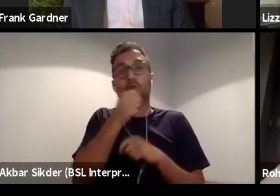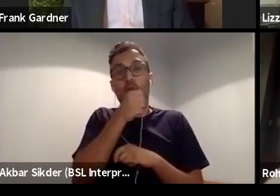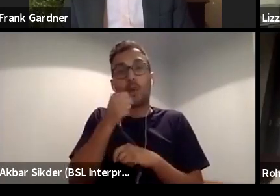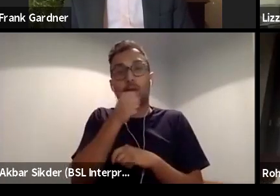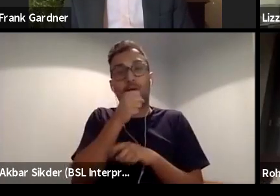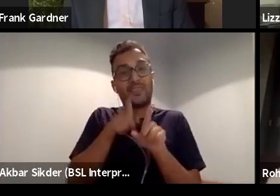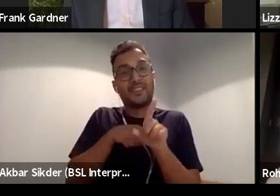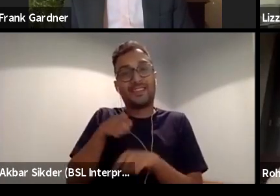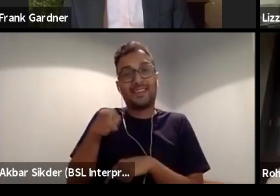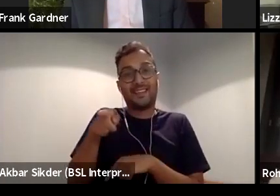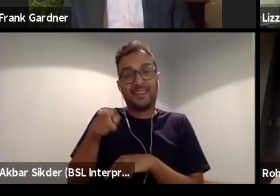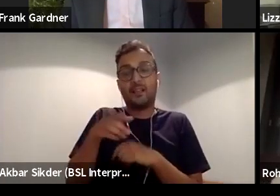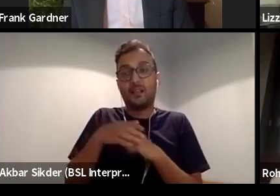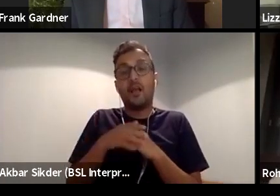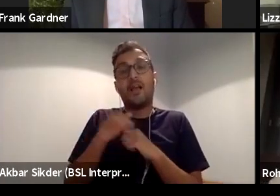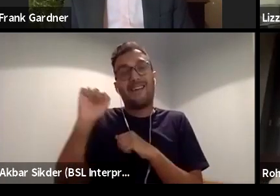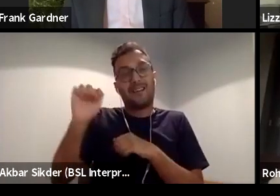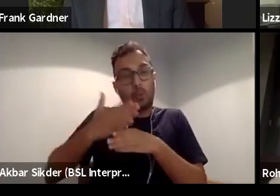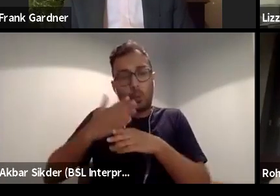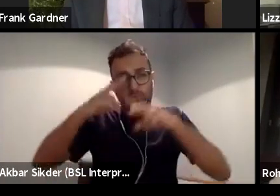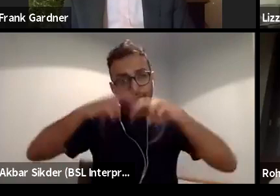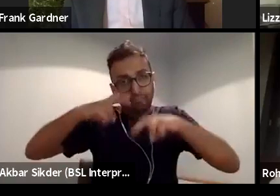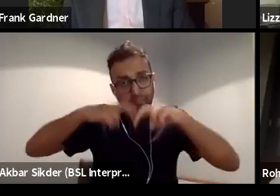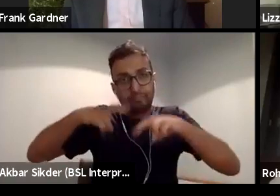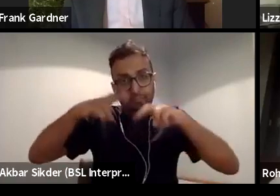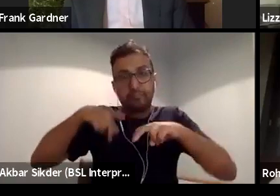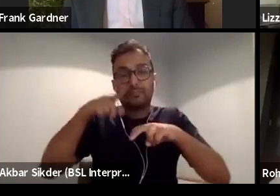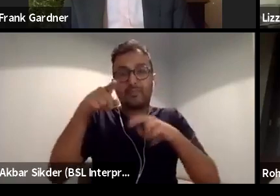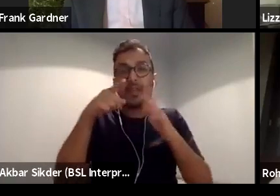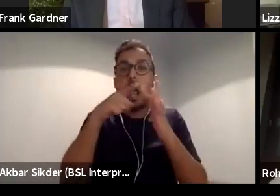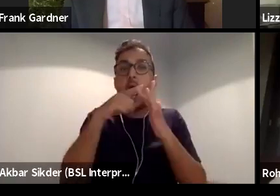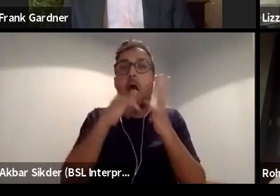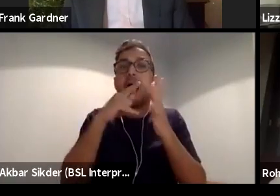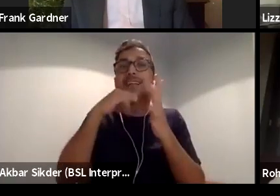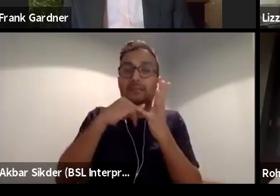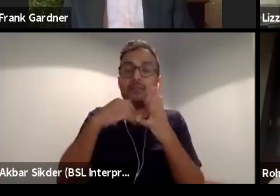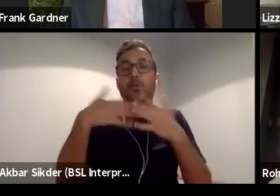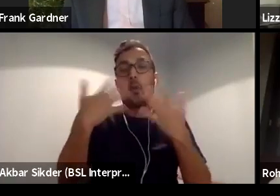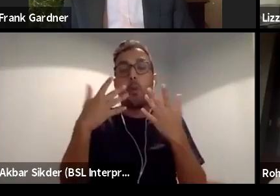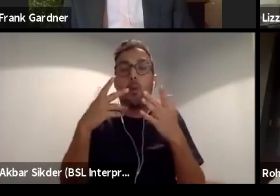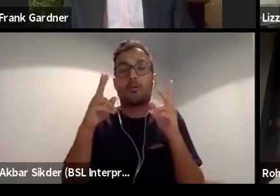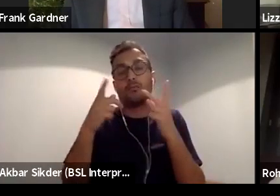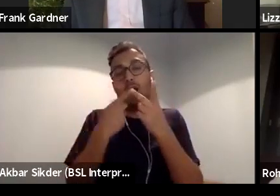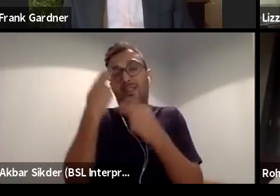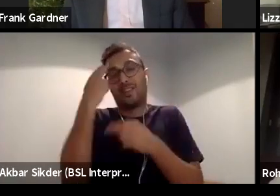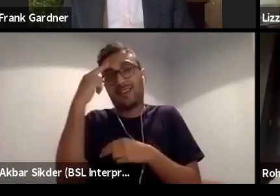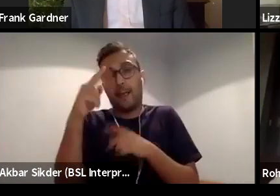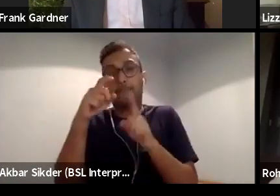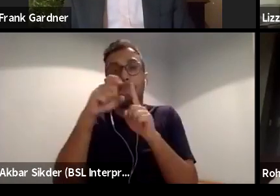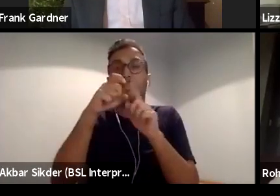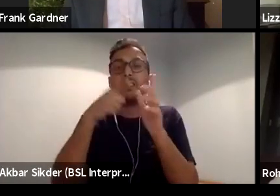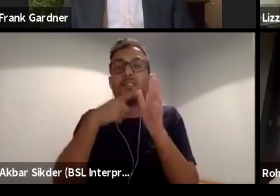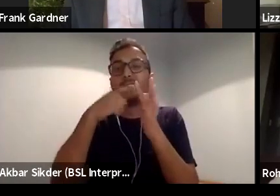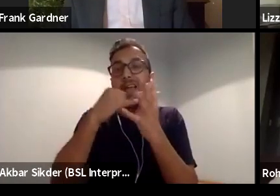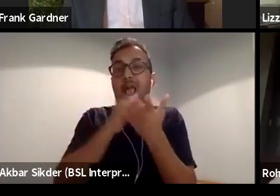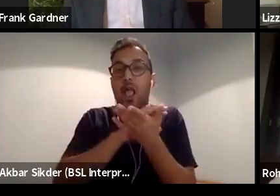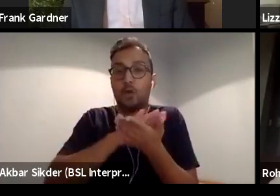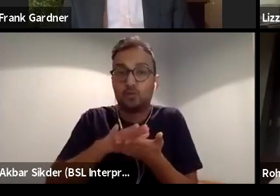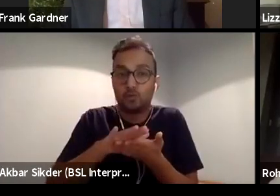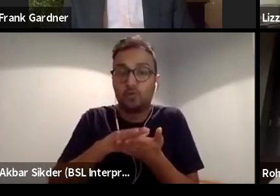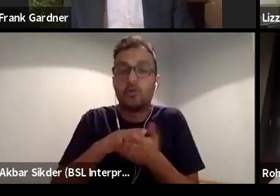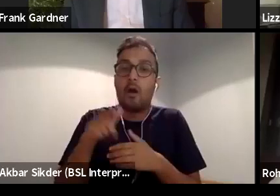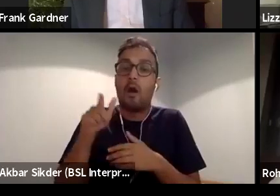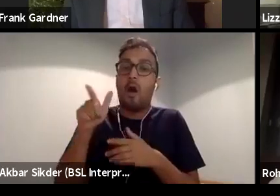work reporting on the territorial defeat of ISIS, or as we like to call Daesh, and its human